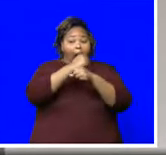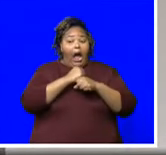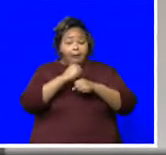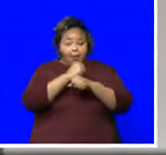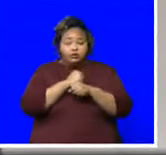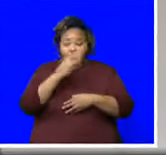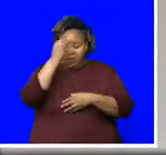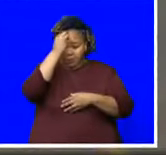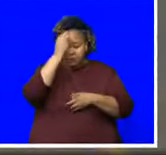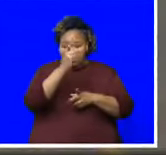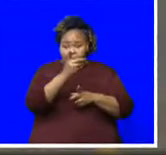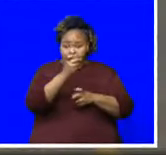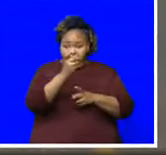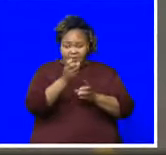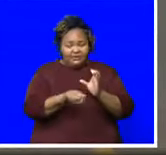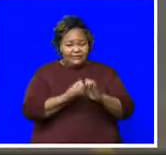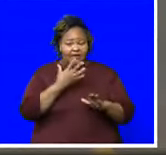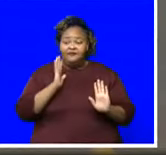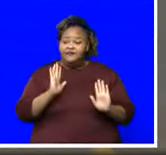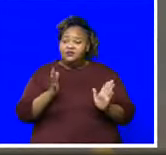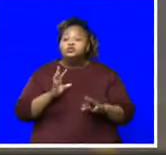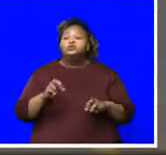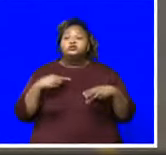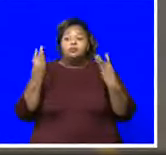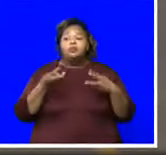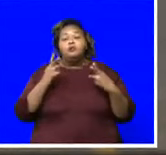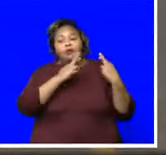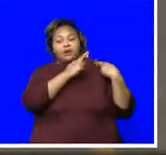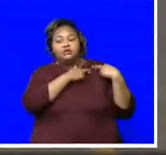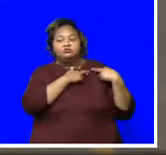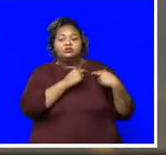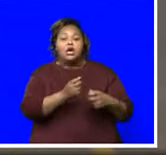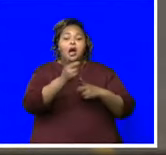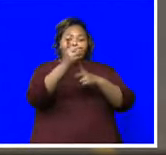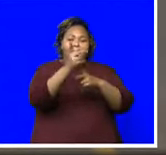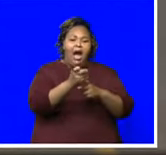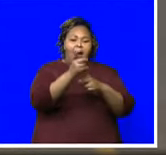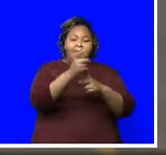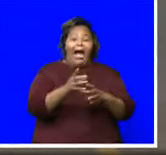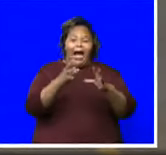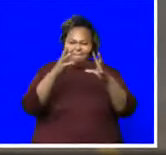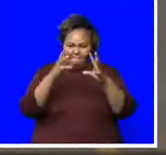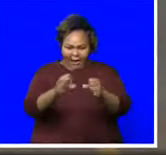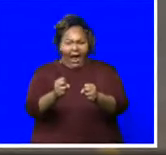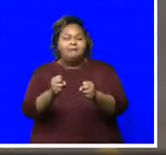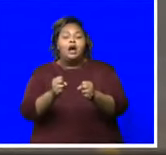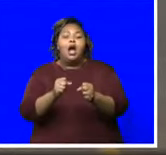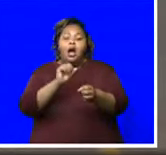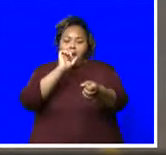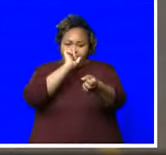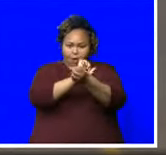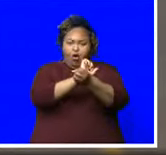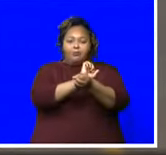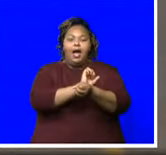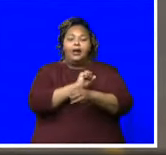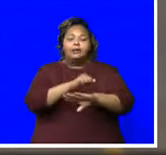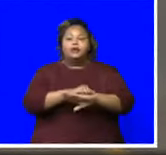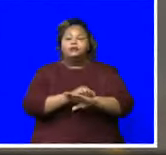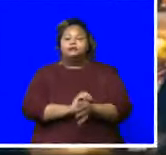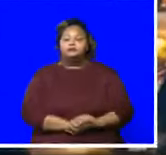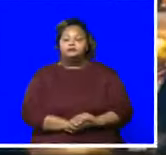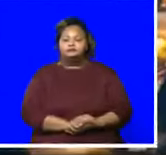kuthi kuqinisekise ukuthi labo labadubulile bayabanjwa. ETindzabeni kubika Fortune Dlangamandla